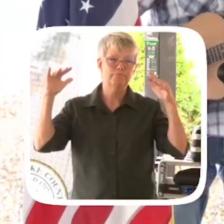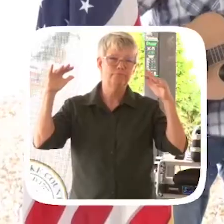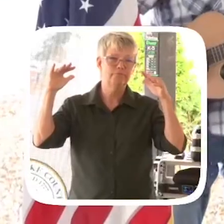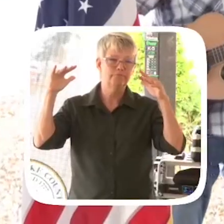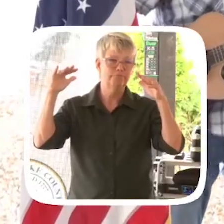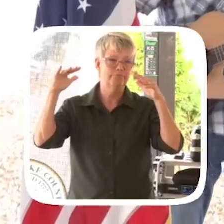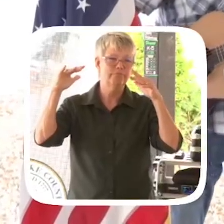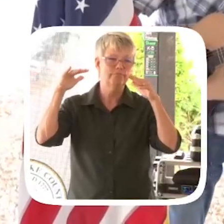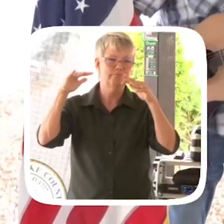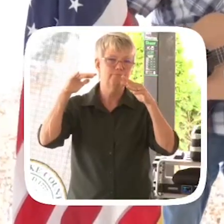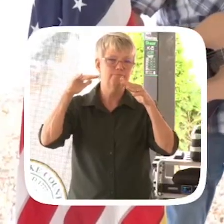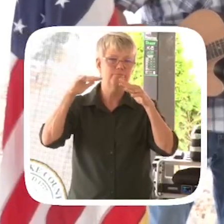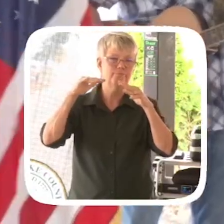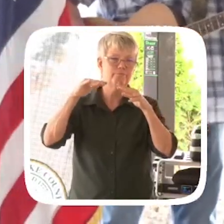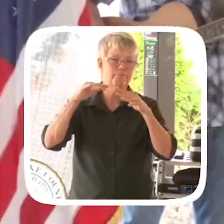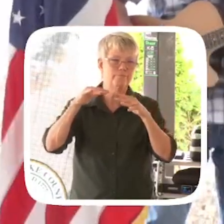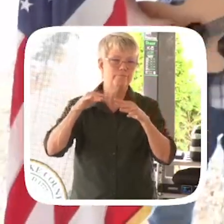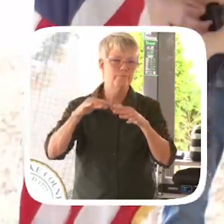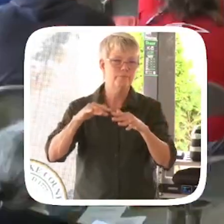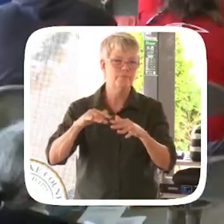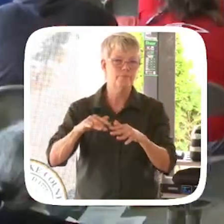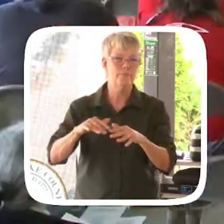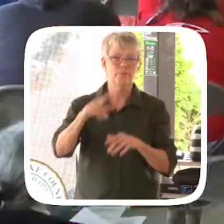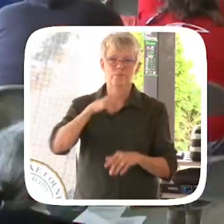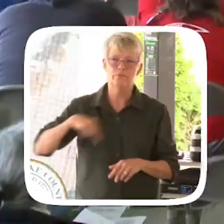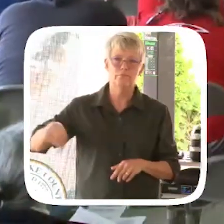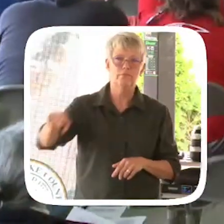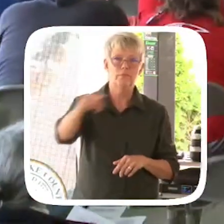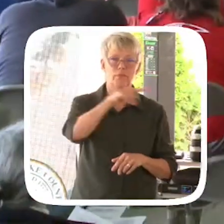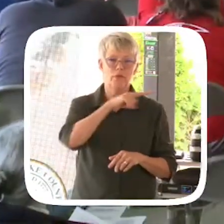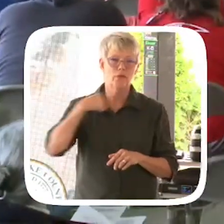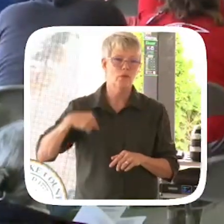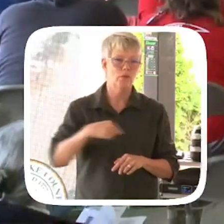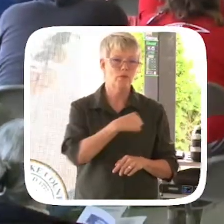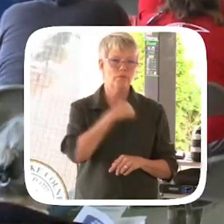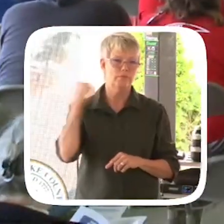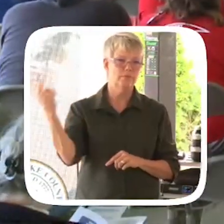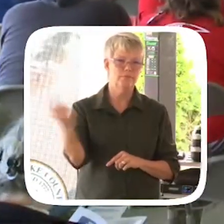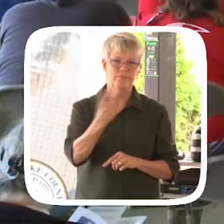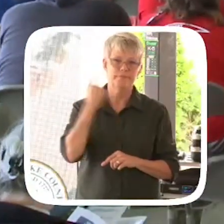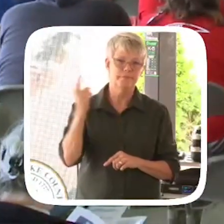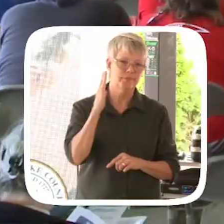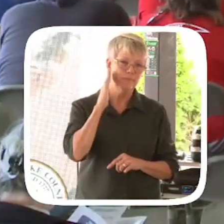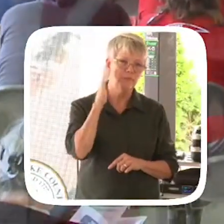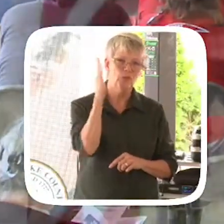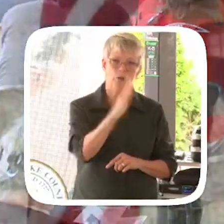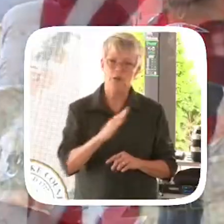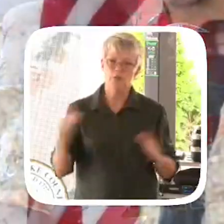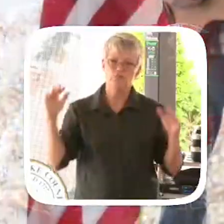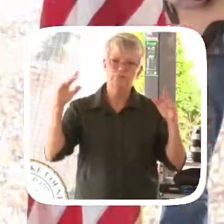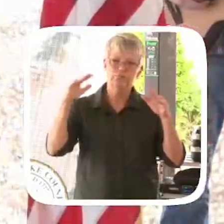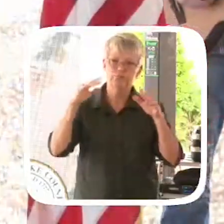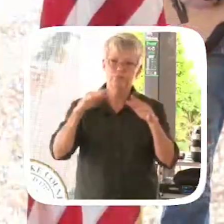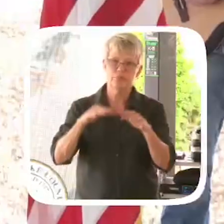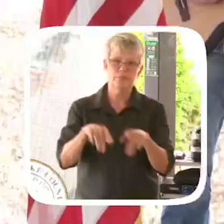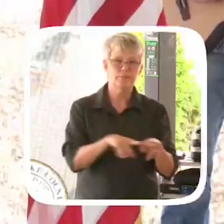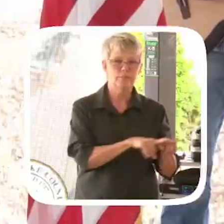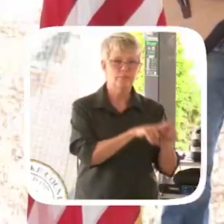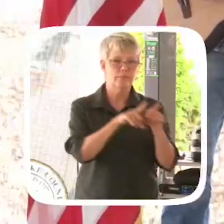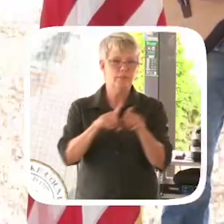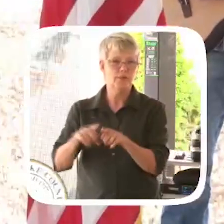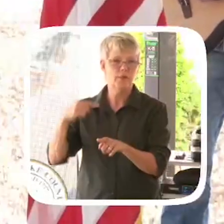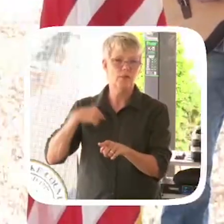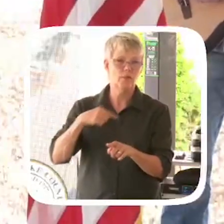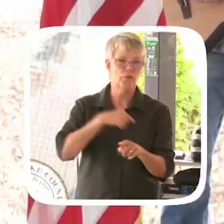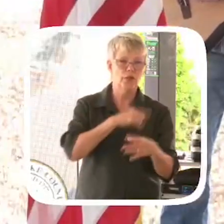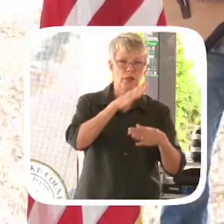Bind us together within your holy love. As we shared in